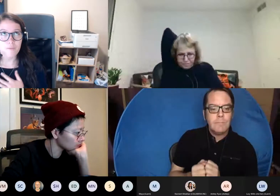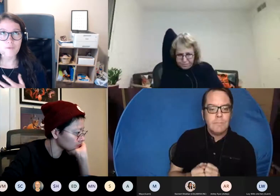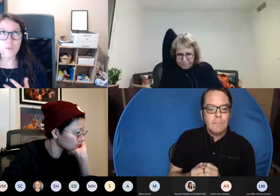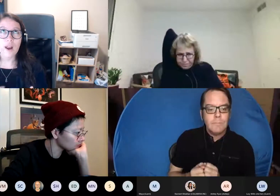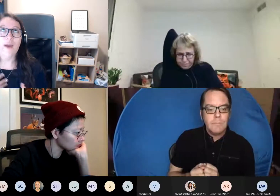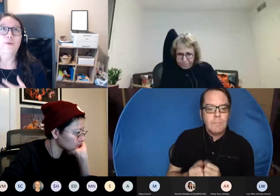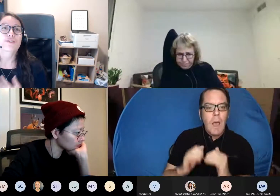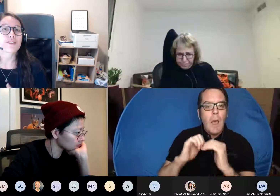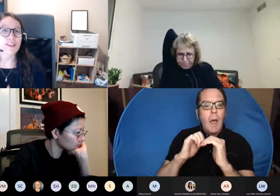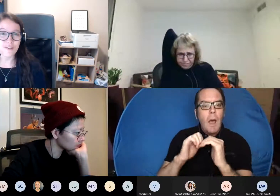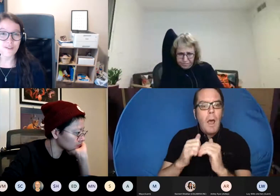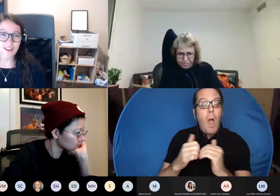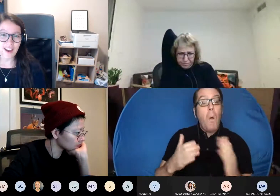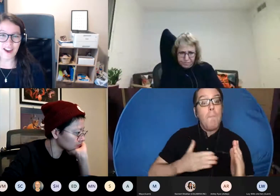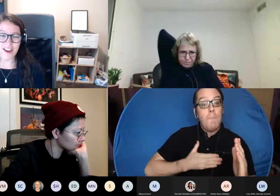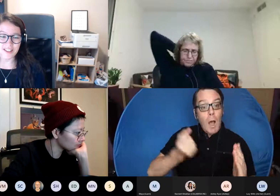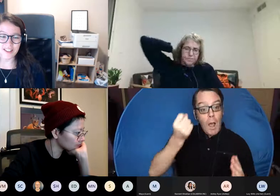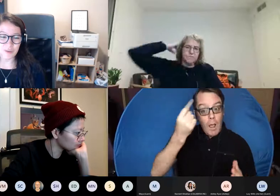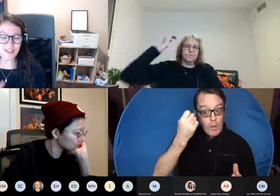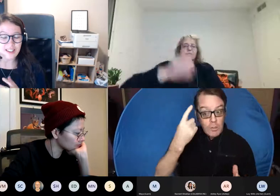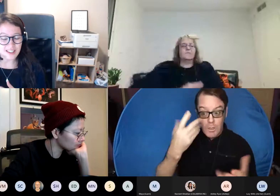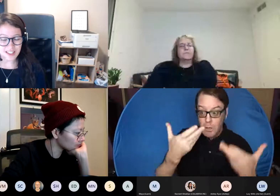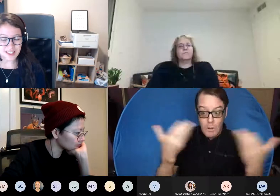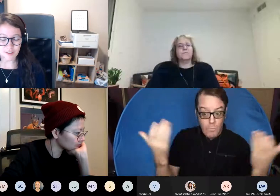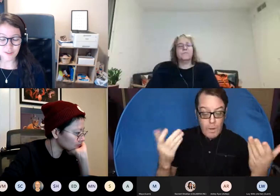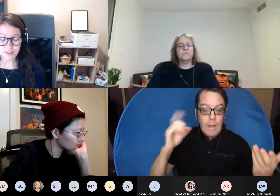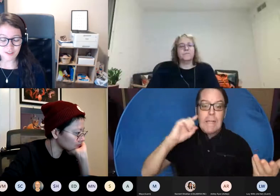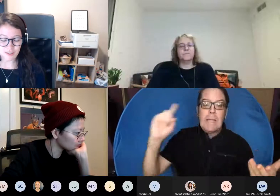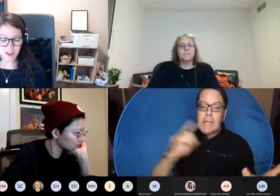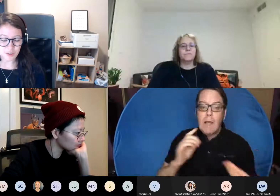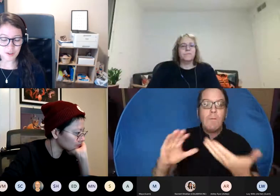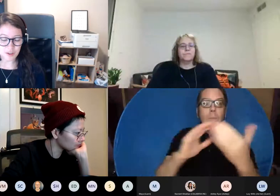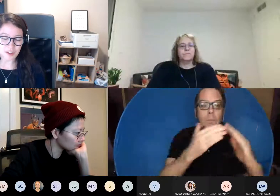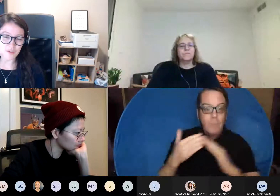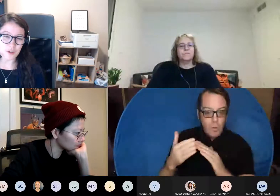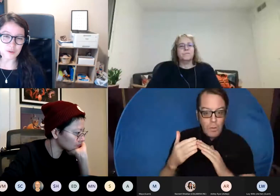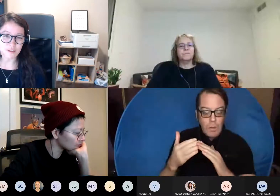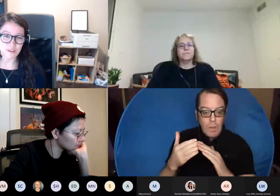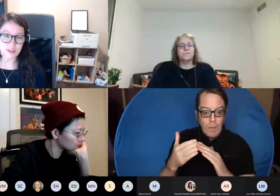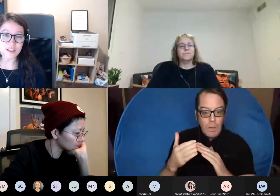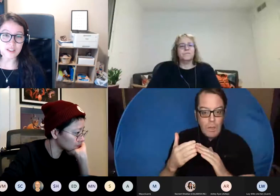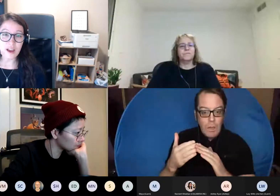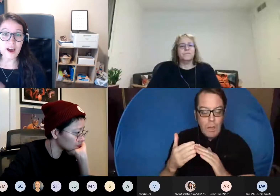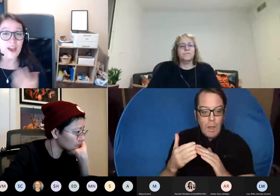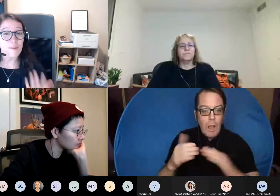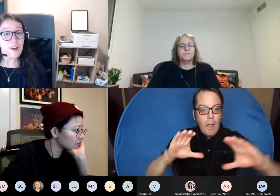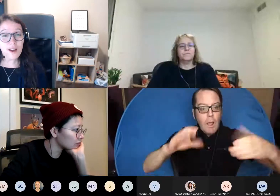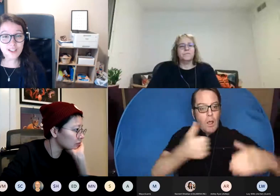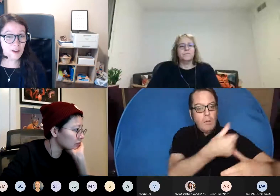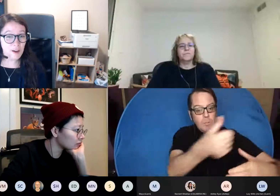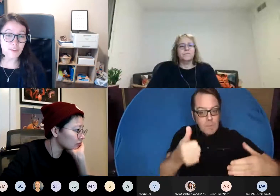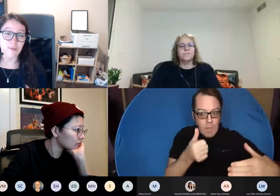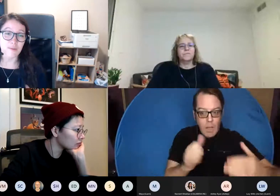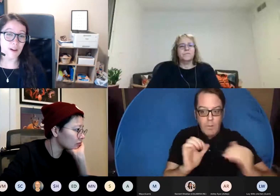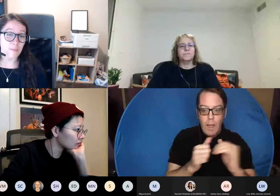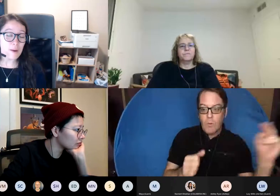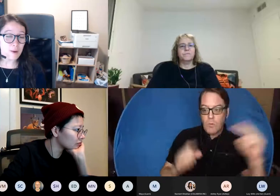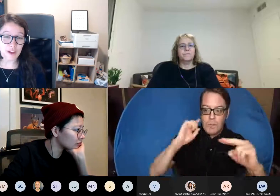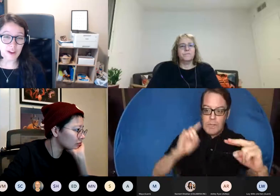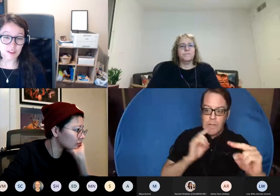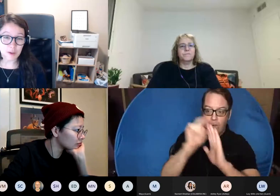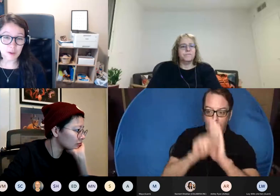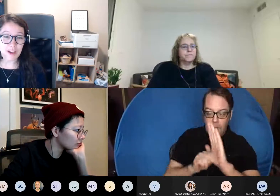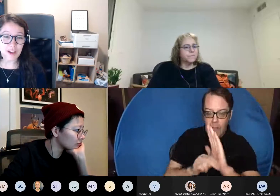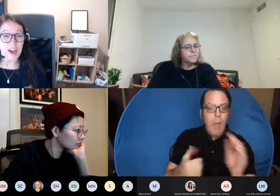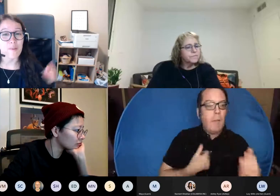how what I perceive as the way that the deaf community views deafness. I am not deaf. I am not a